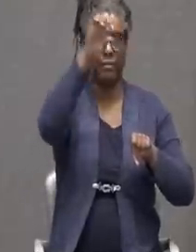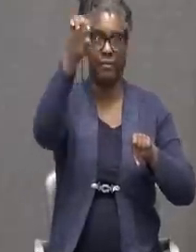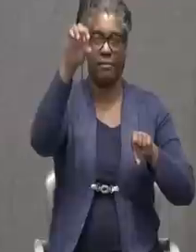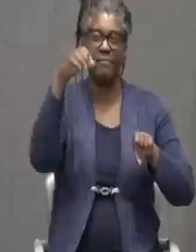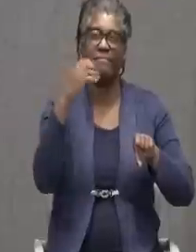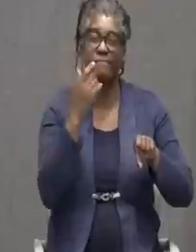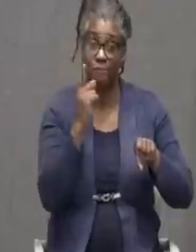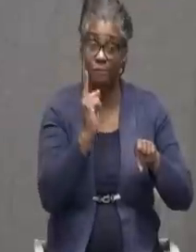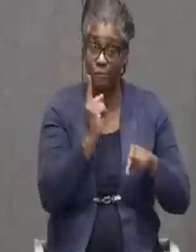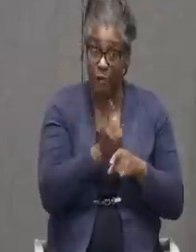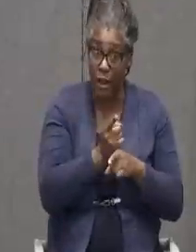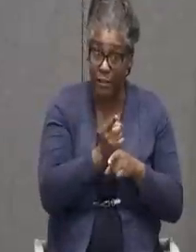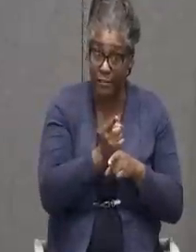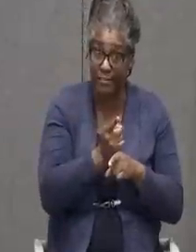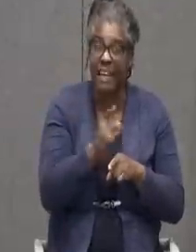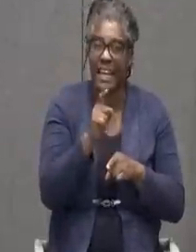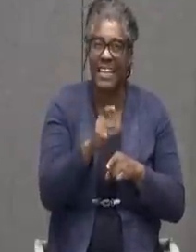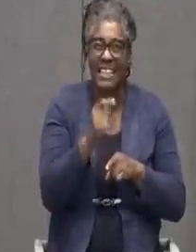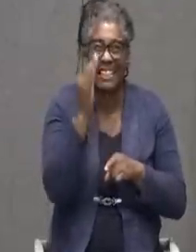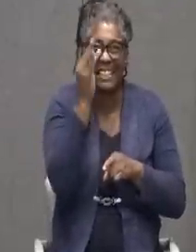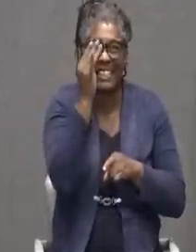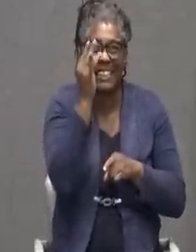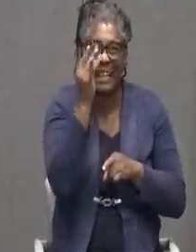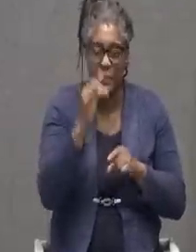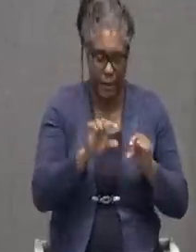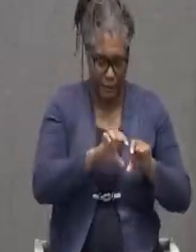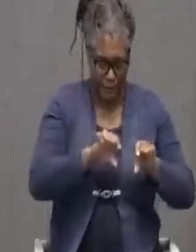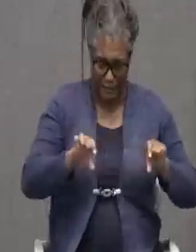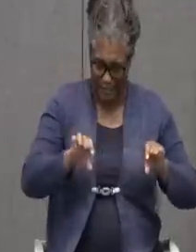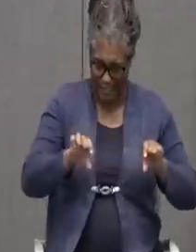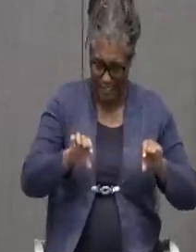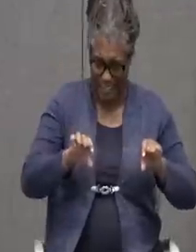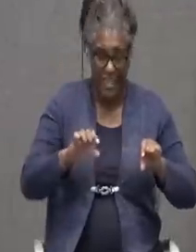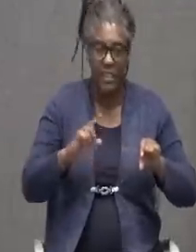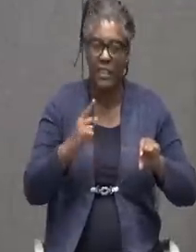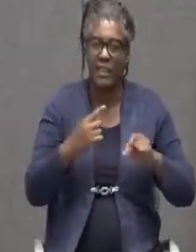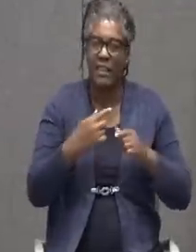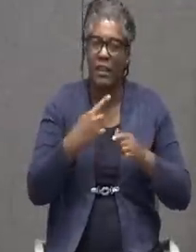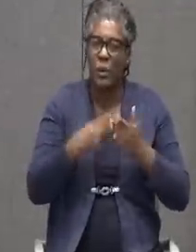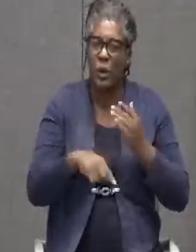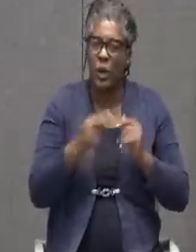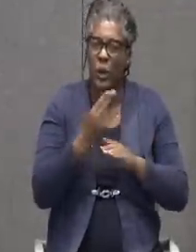steps. Now, some playing cards.